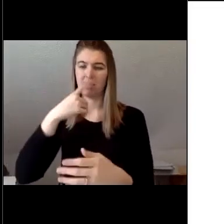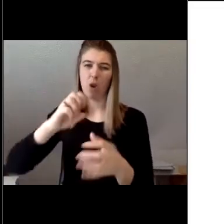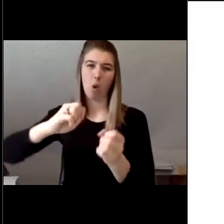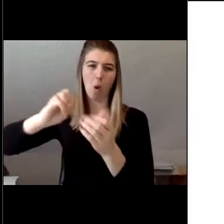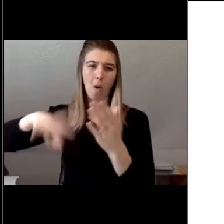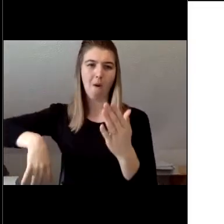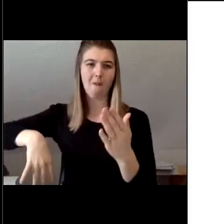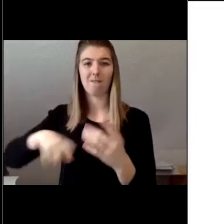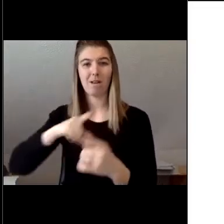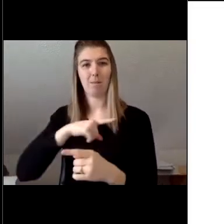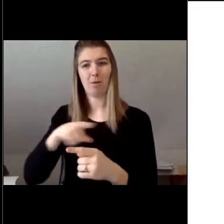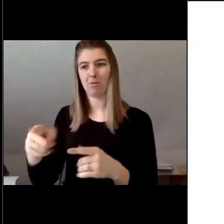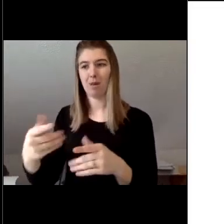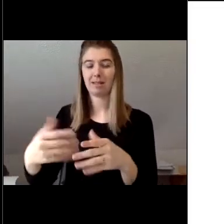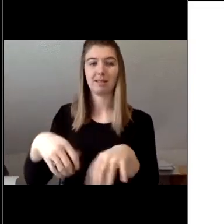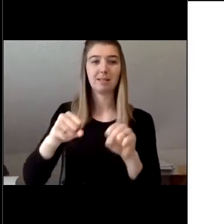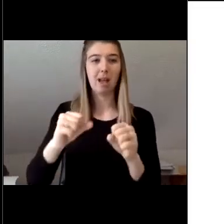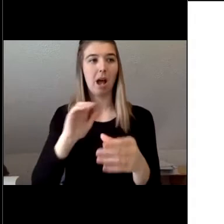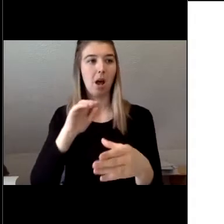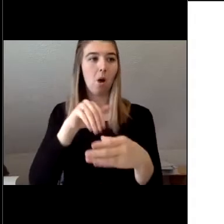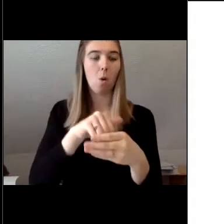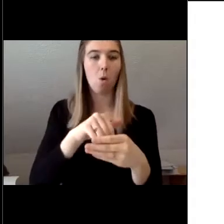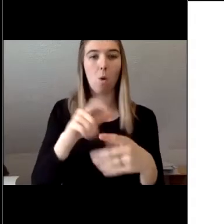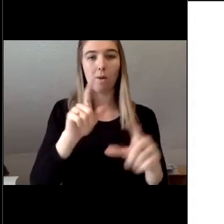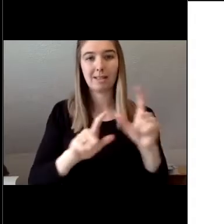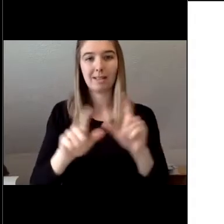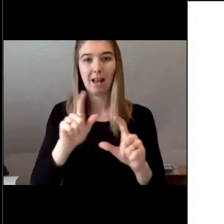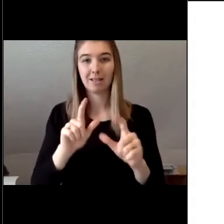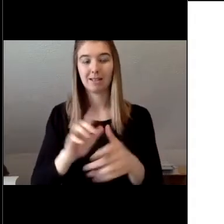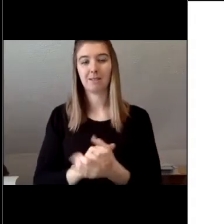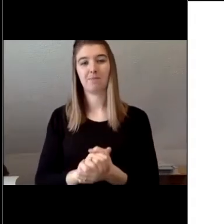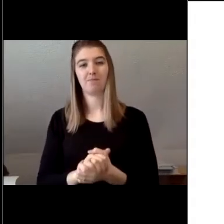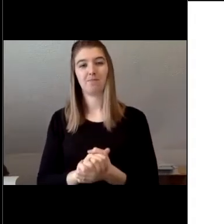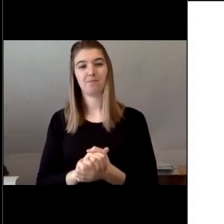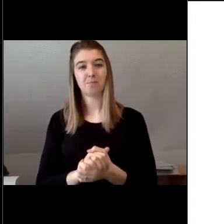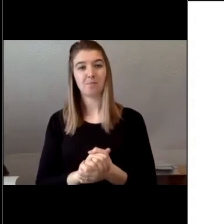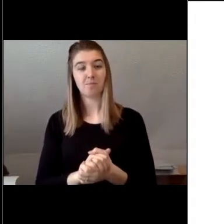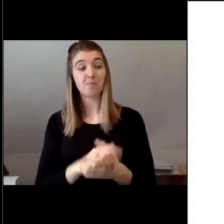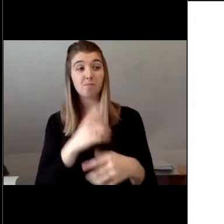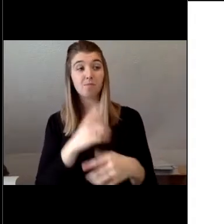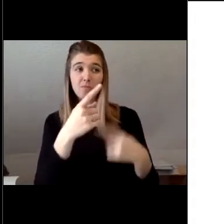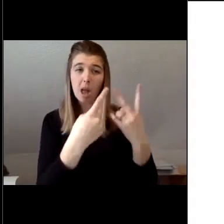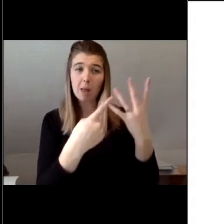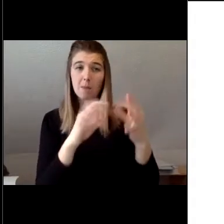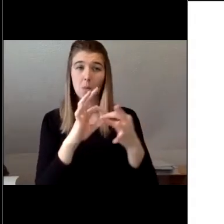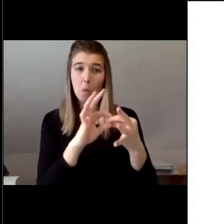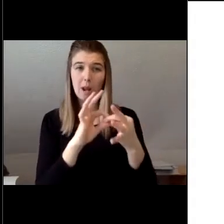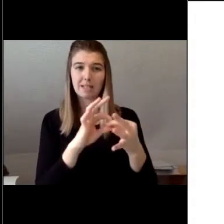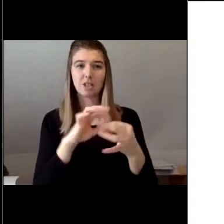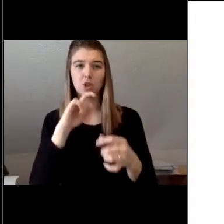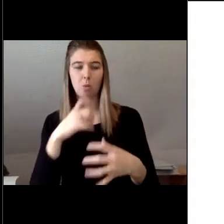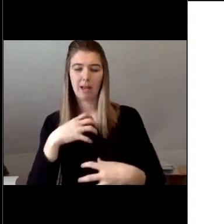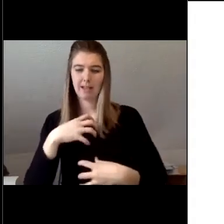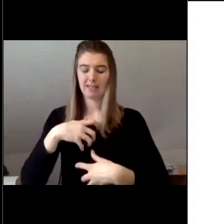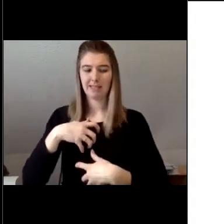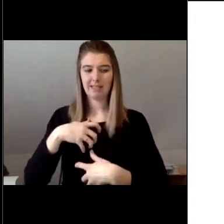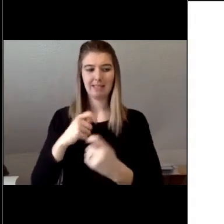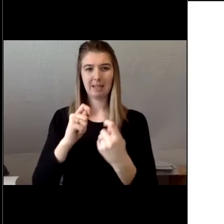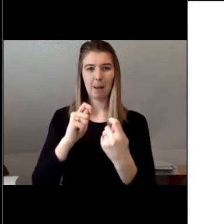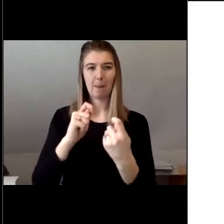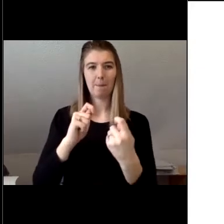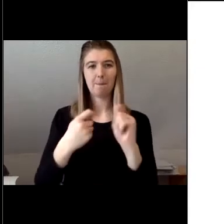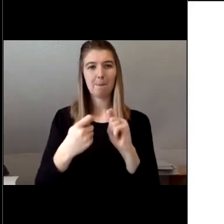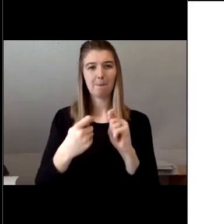the sciences. Organizations find ways to make science accessible, and these activities can really have a life-changing impact. It's